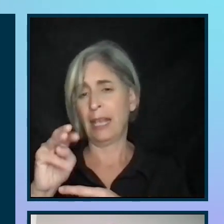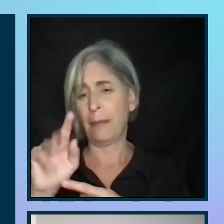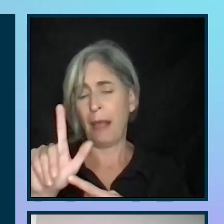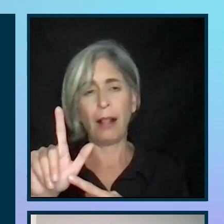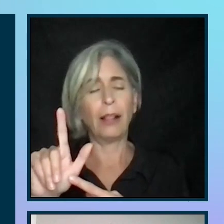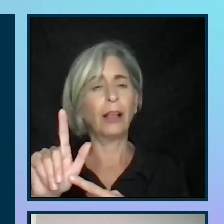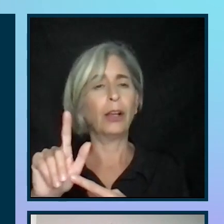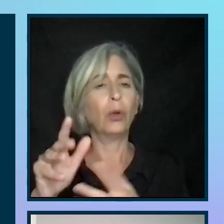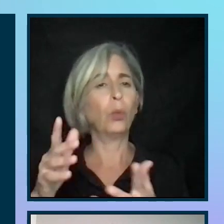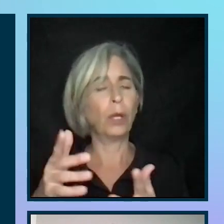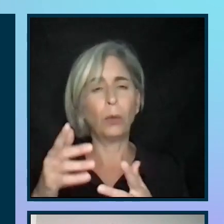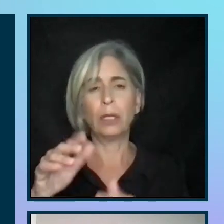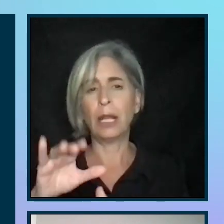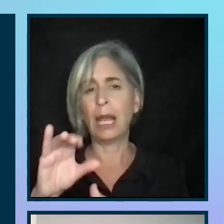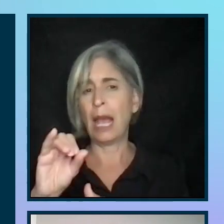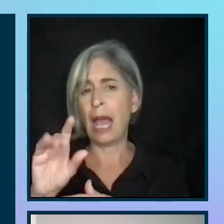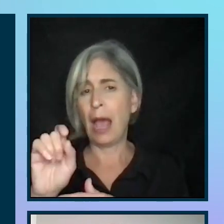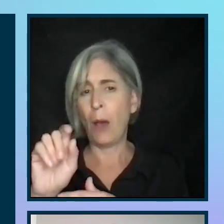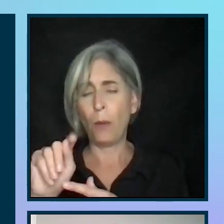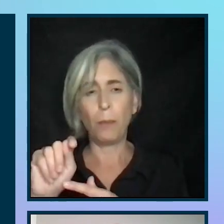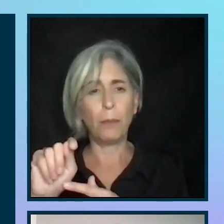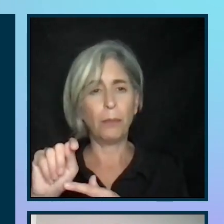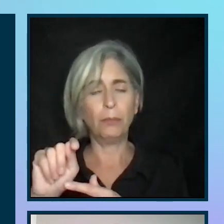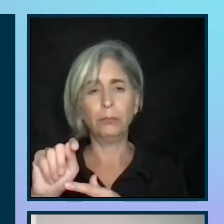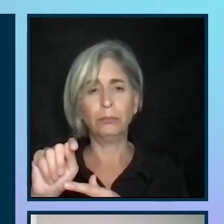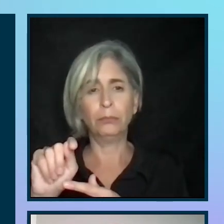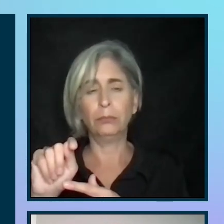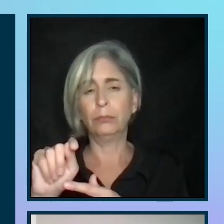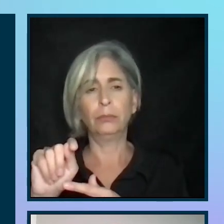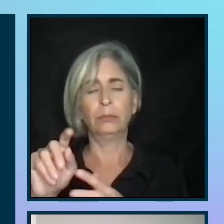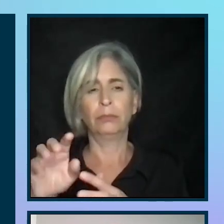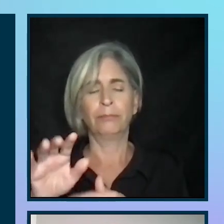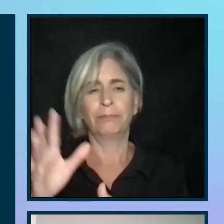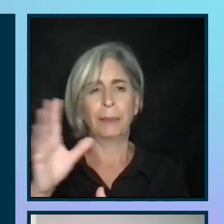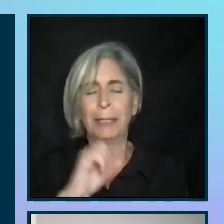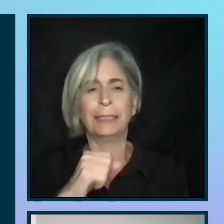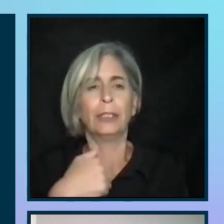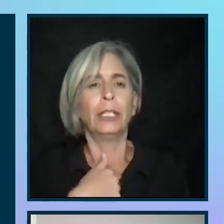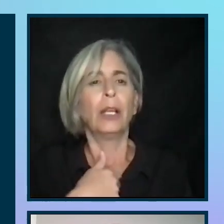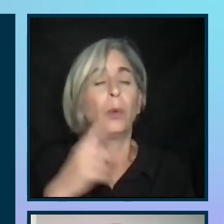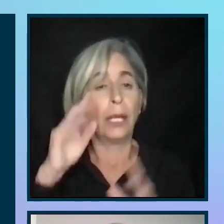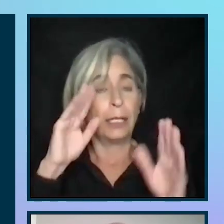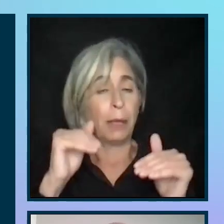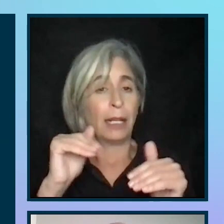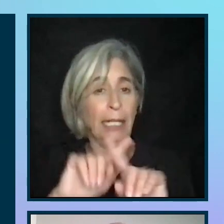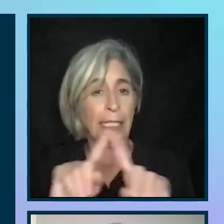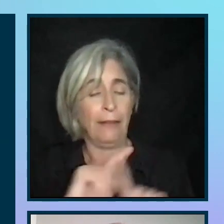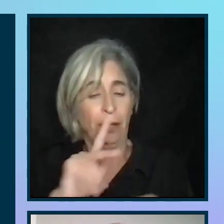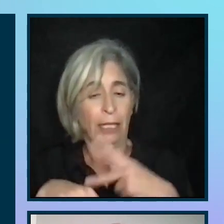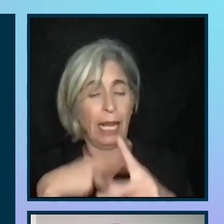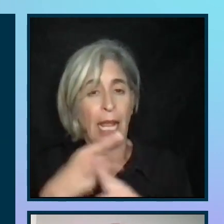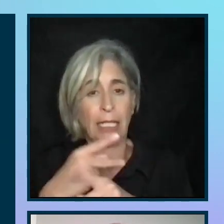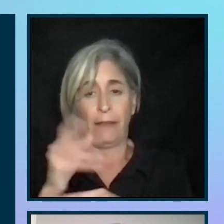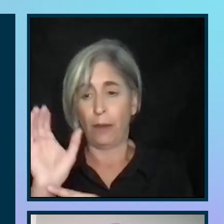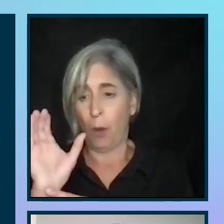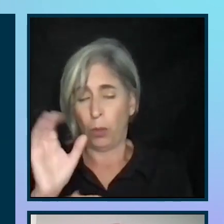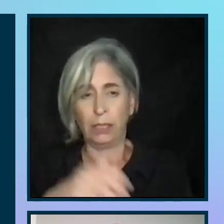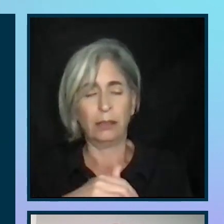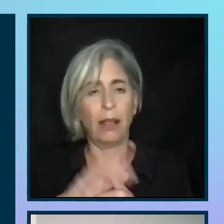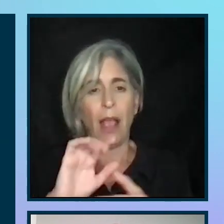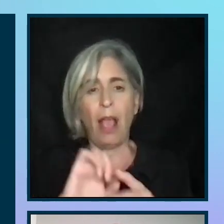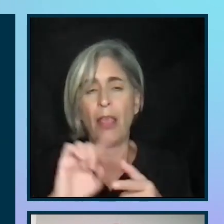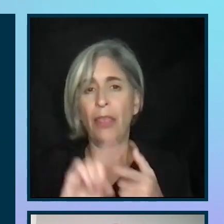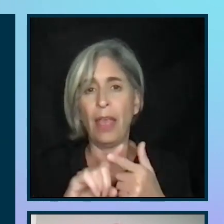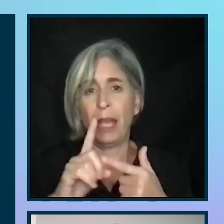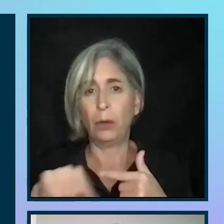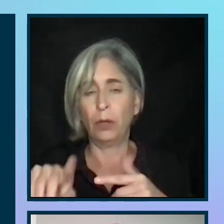out to export XML with different types of delivery formats because customers expect to have different types of components. And then we have tools